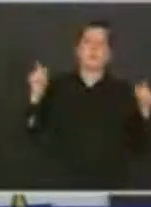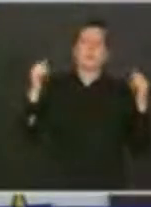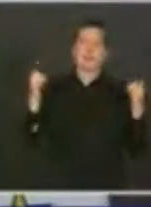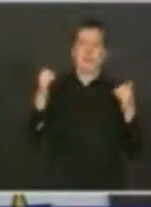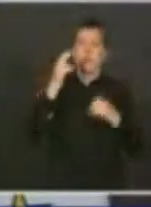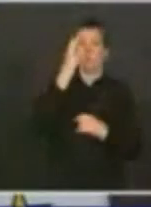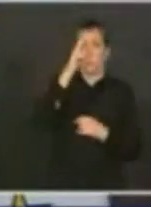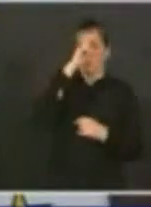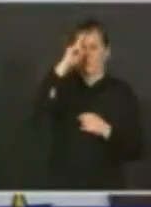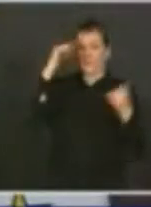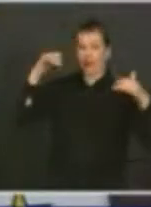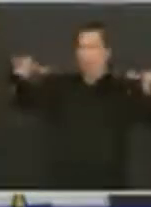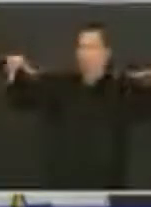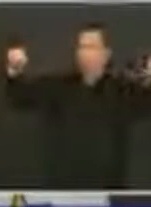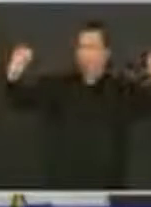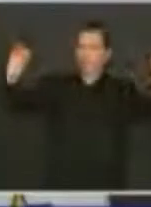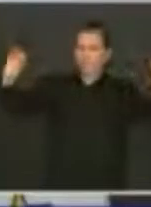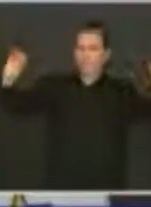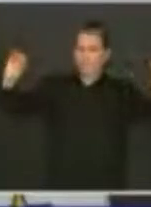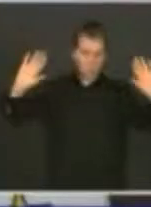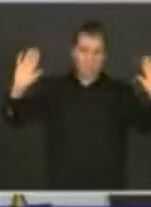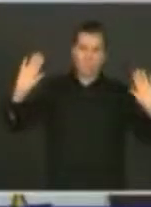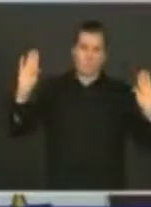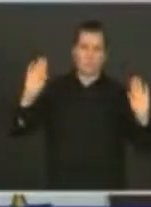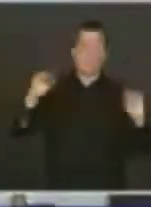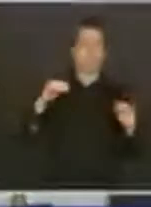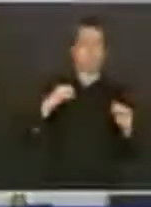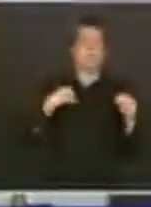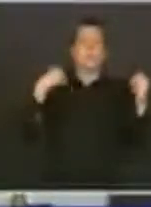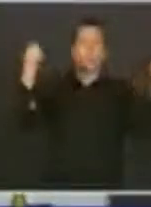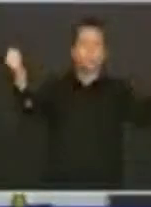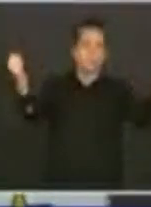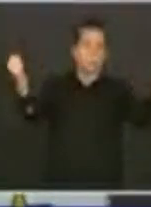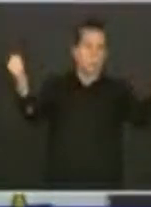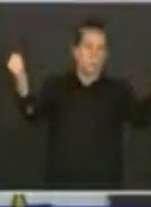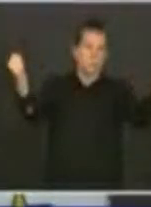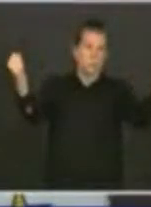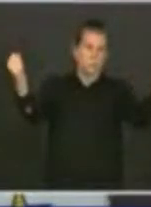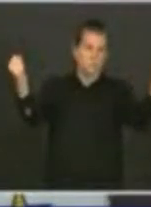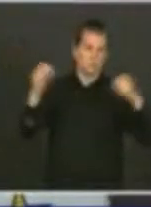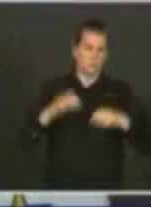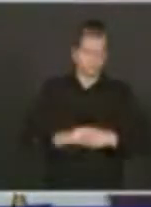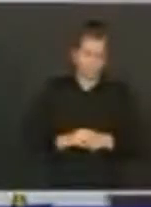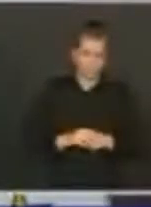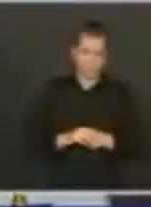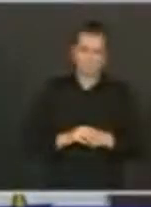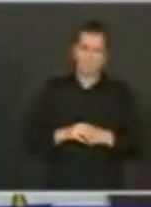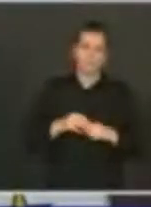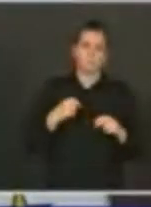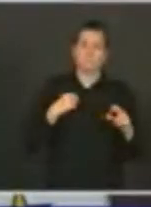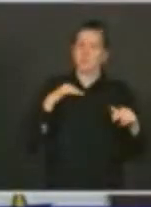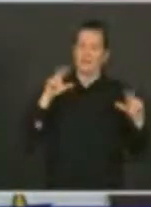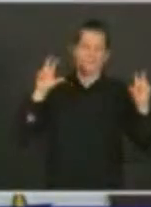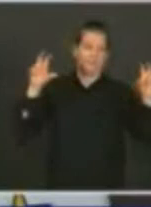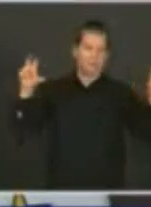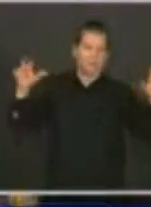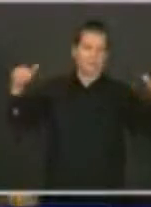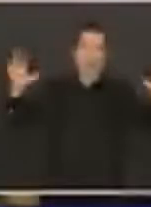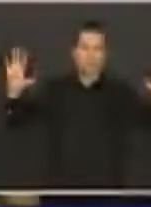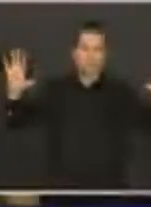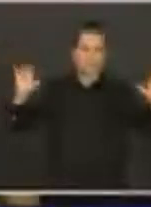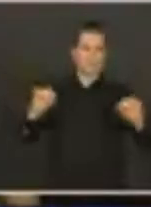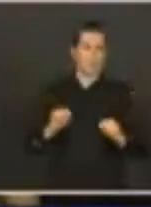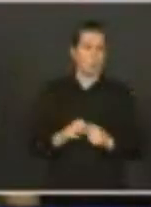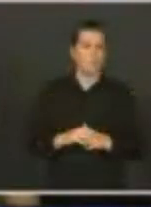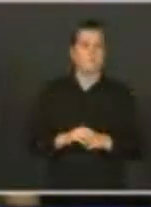center. I put a hold on that. So. With regard to your I'll call it your vaccine review board.